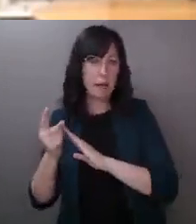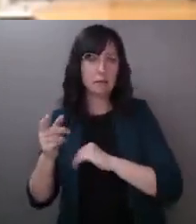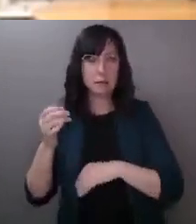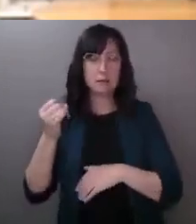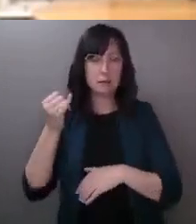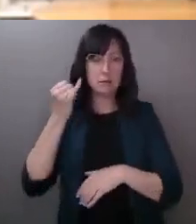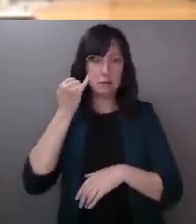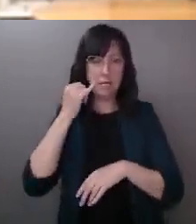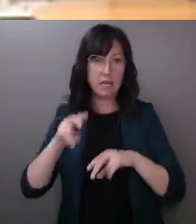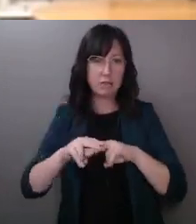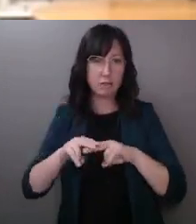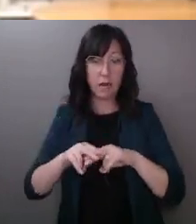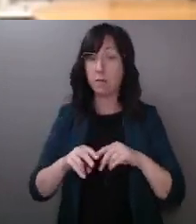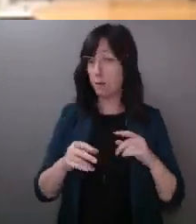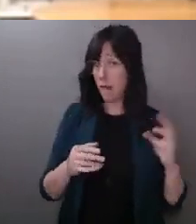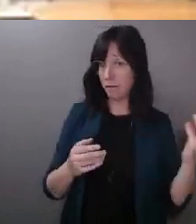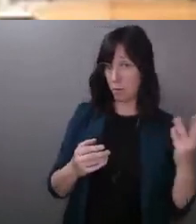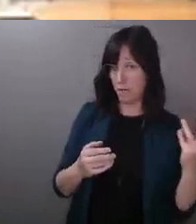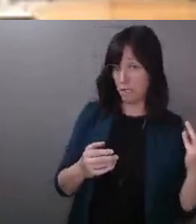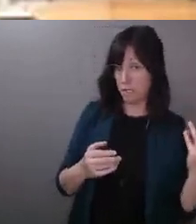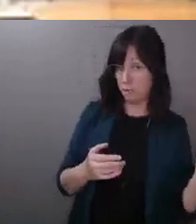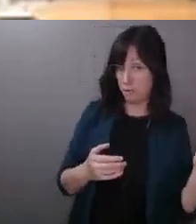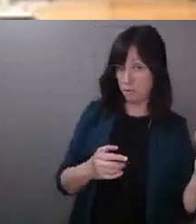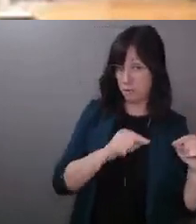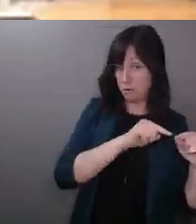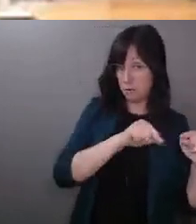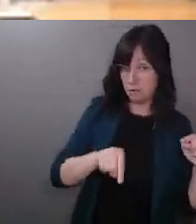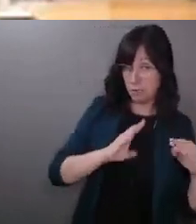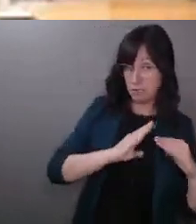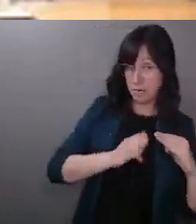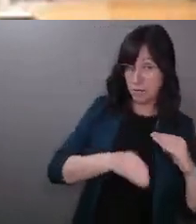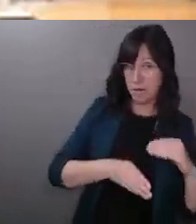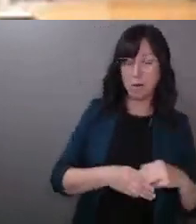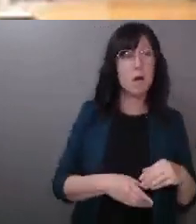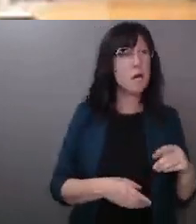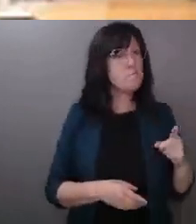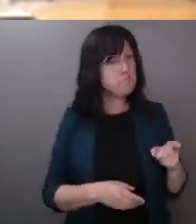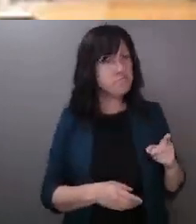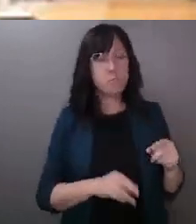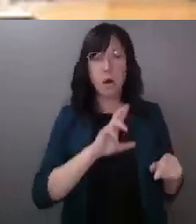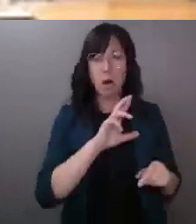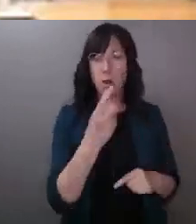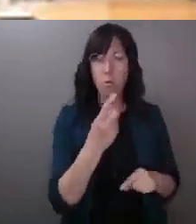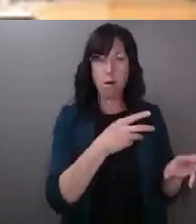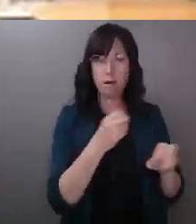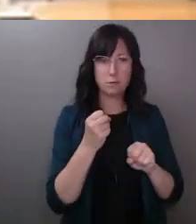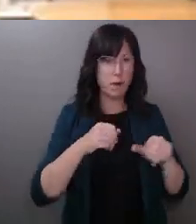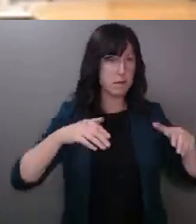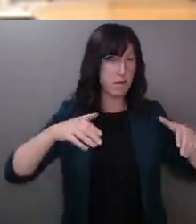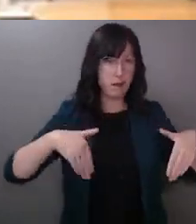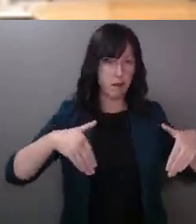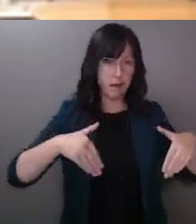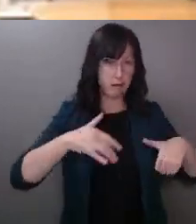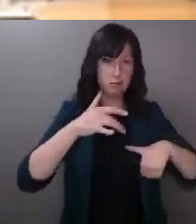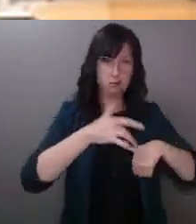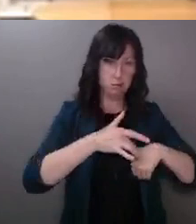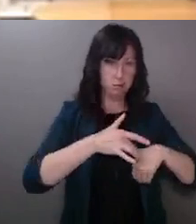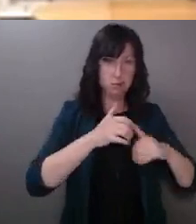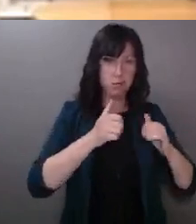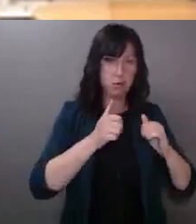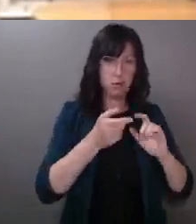Express. And from the West End? The West End, we haven't run the R1 Express before from the West End.